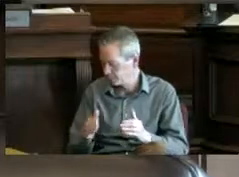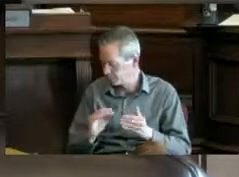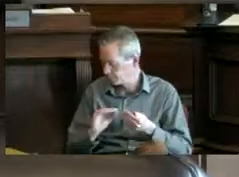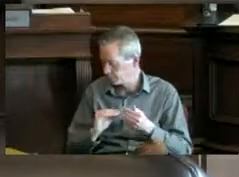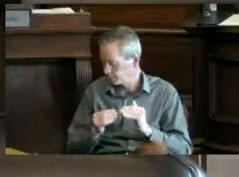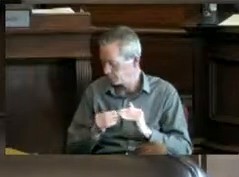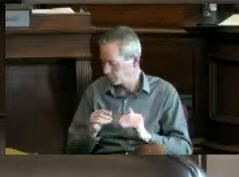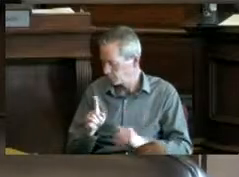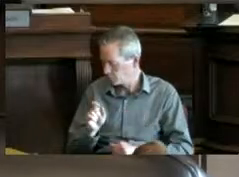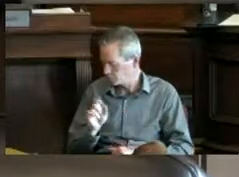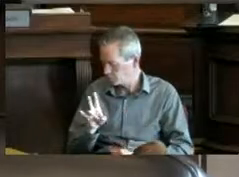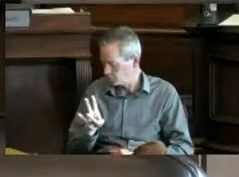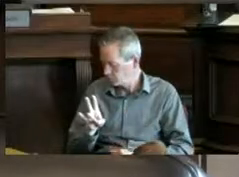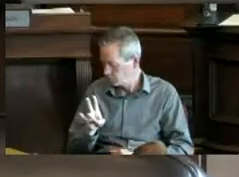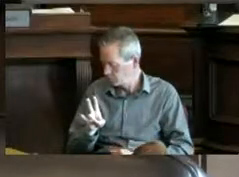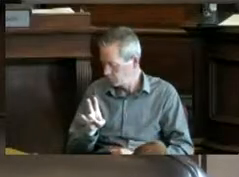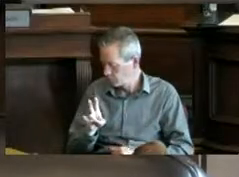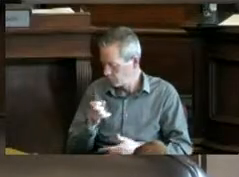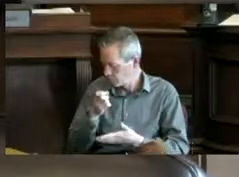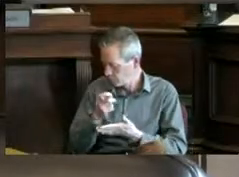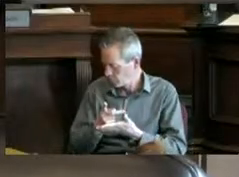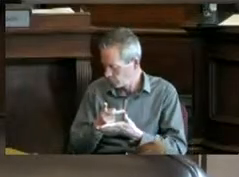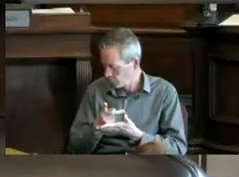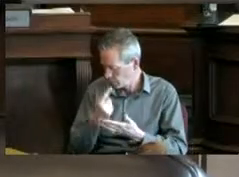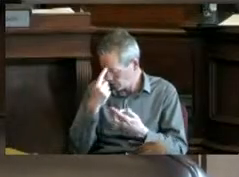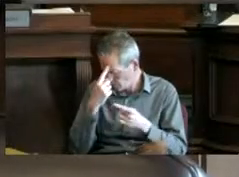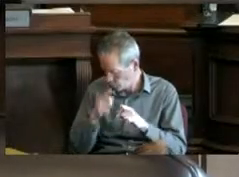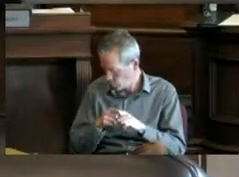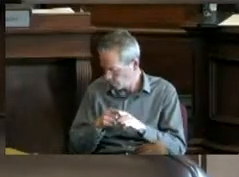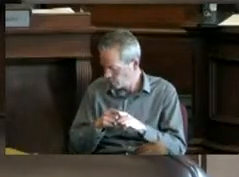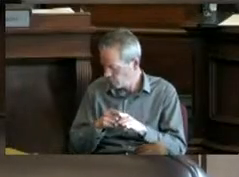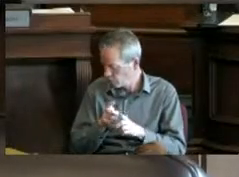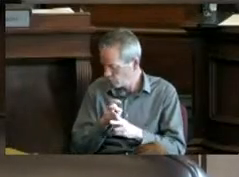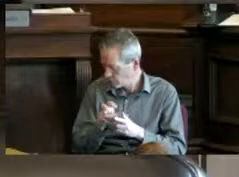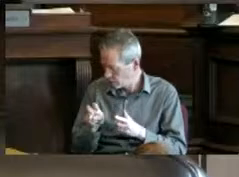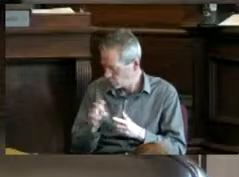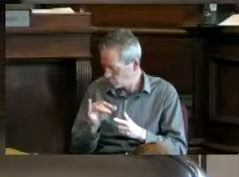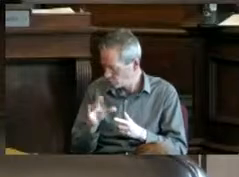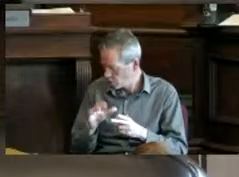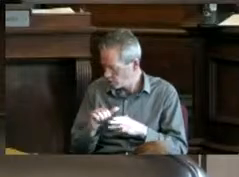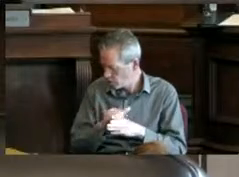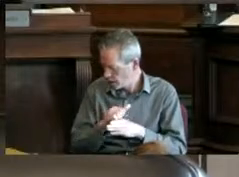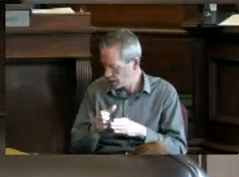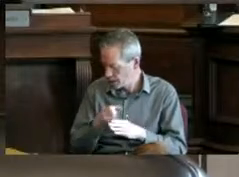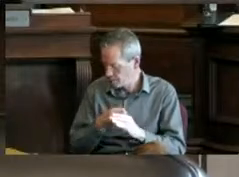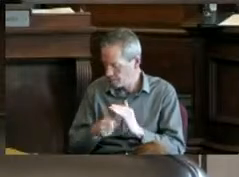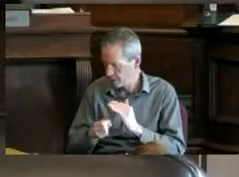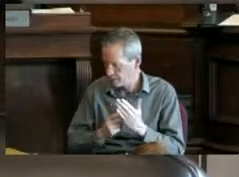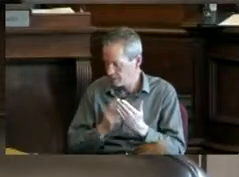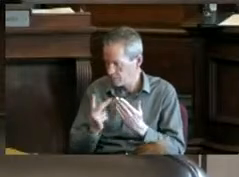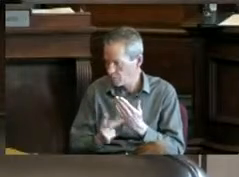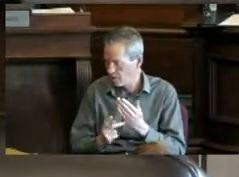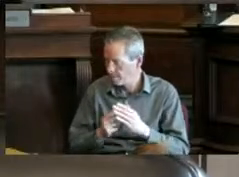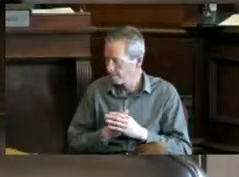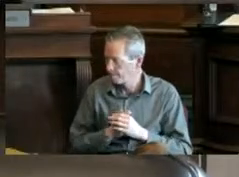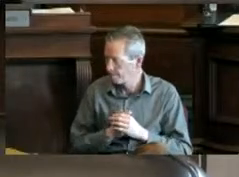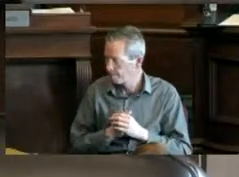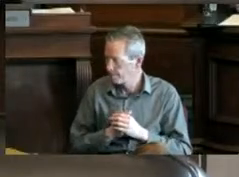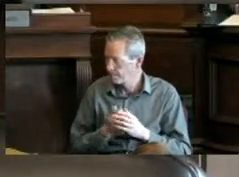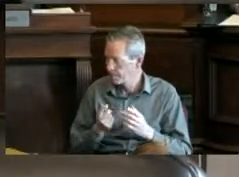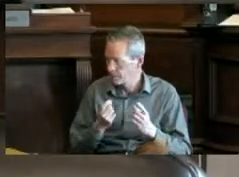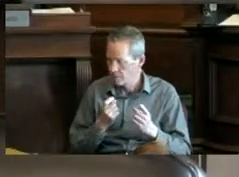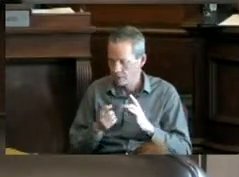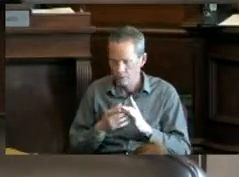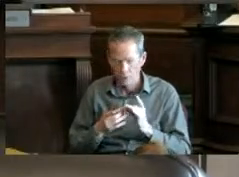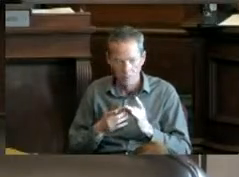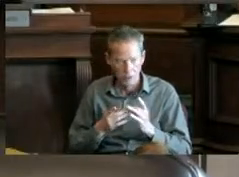carries. Introductory number 107, authorizing agreements for transitional job training and placement program. Any